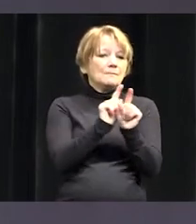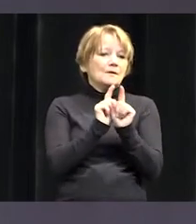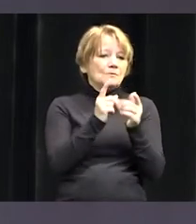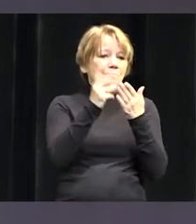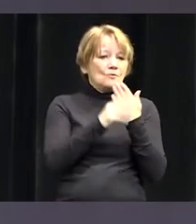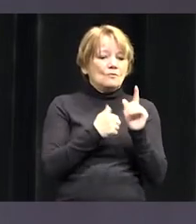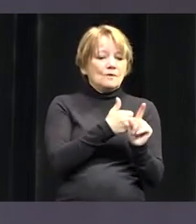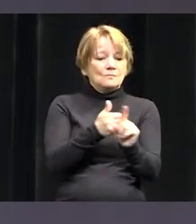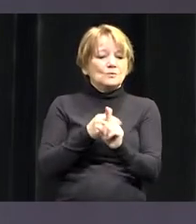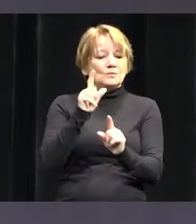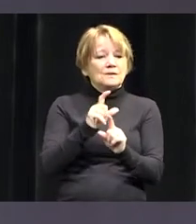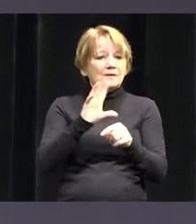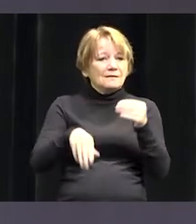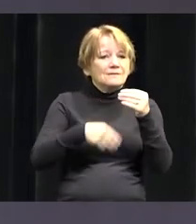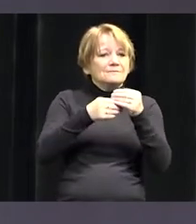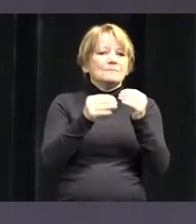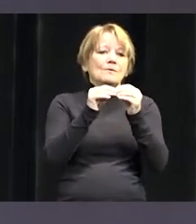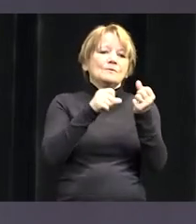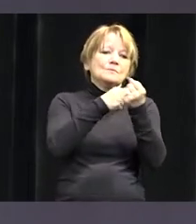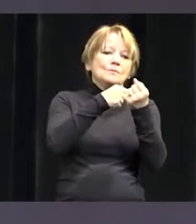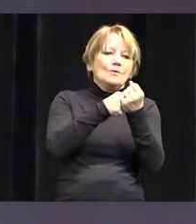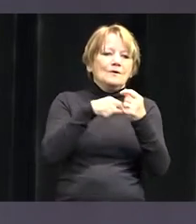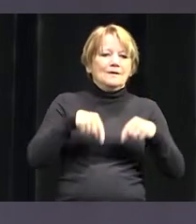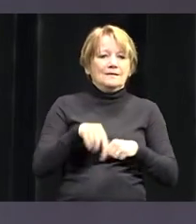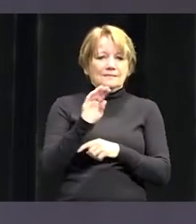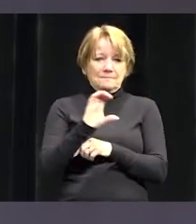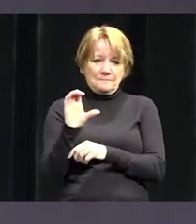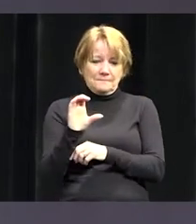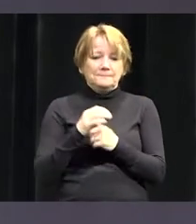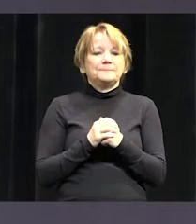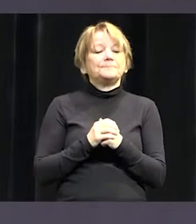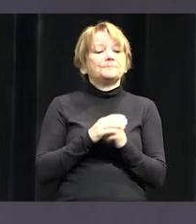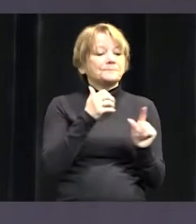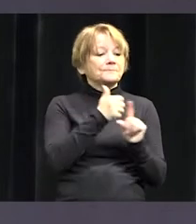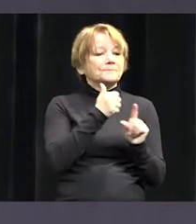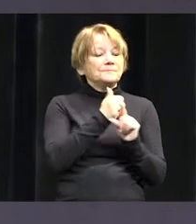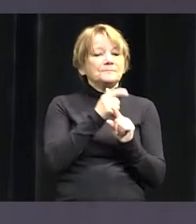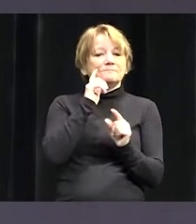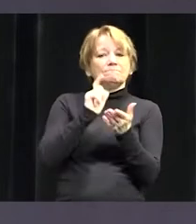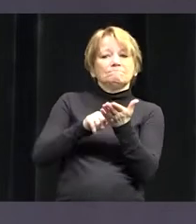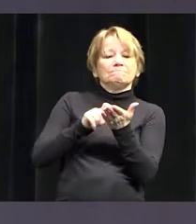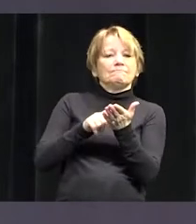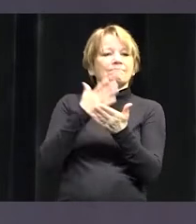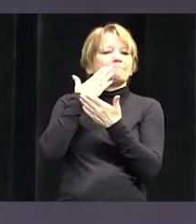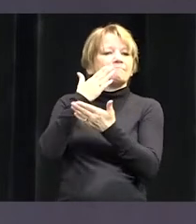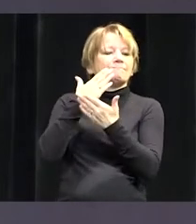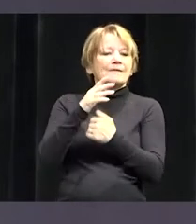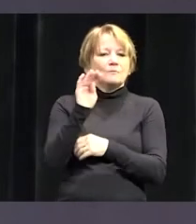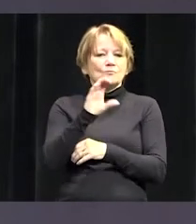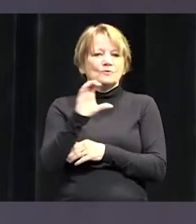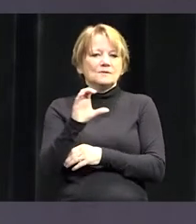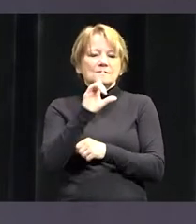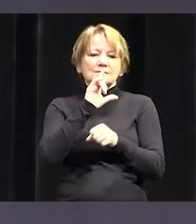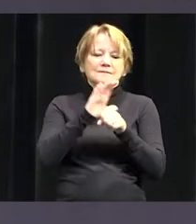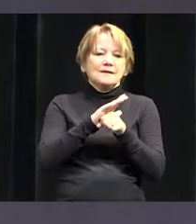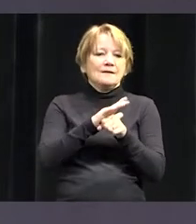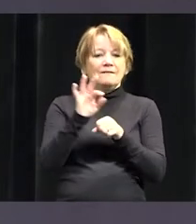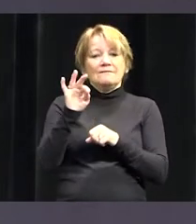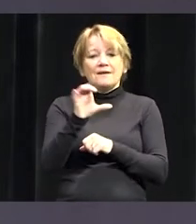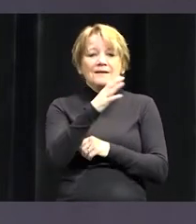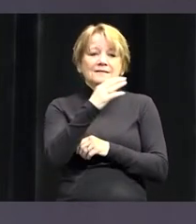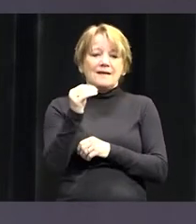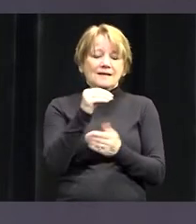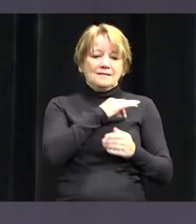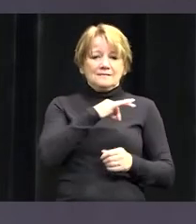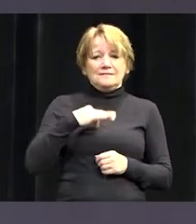for students in need of additional support at the college she credits bristol's dedicated faculty and